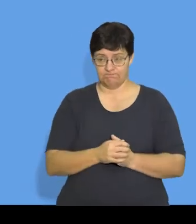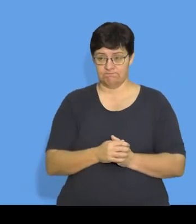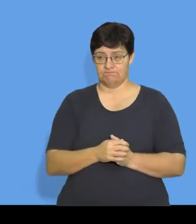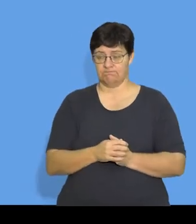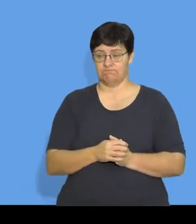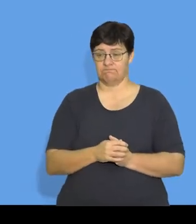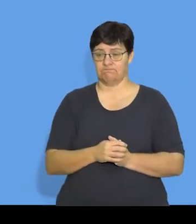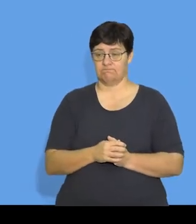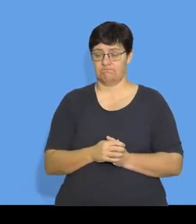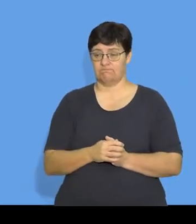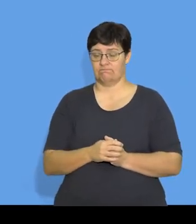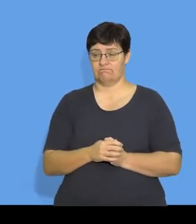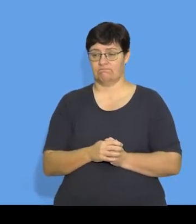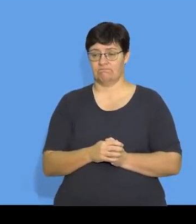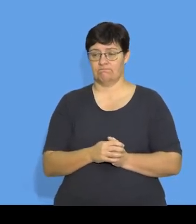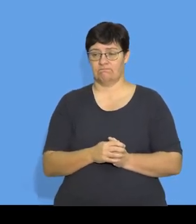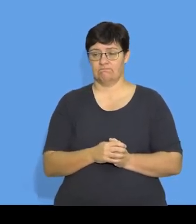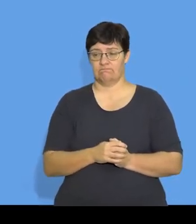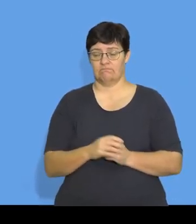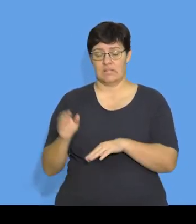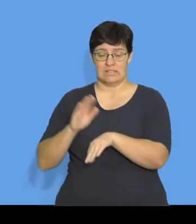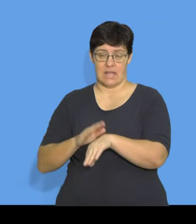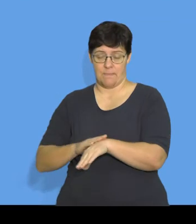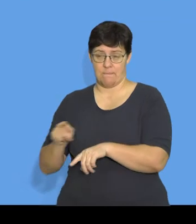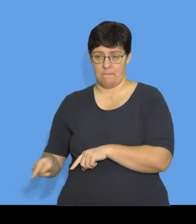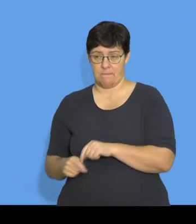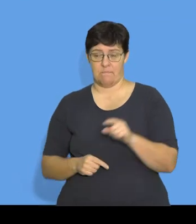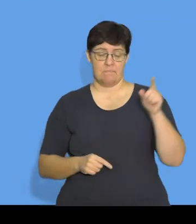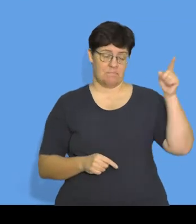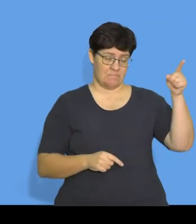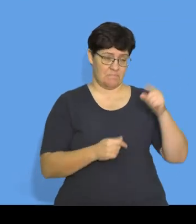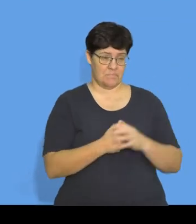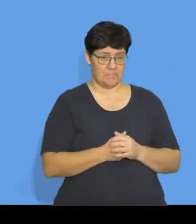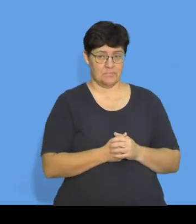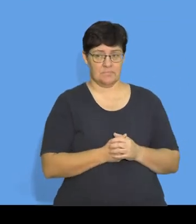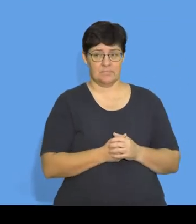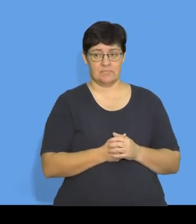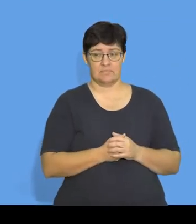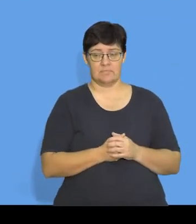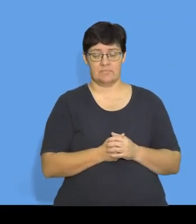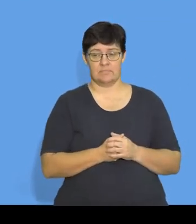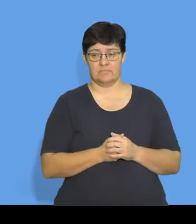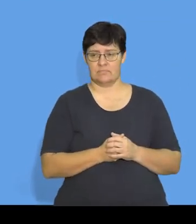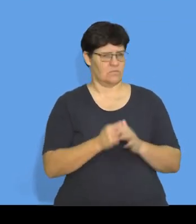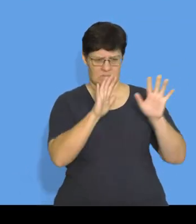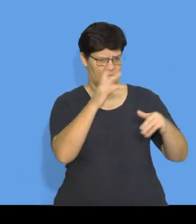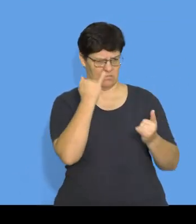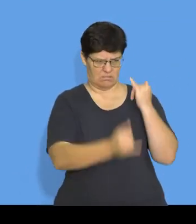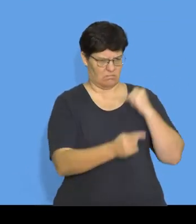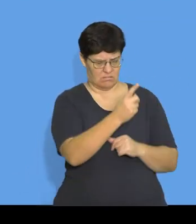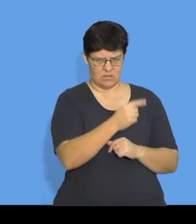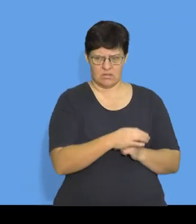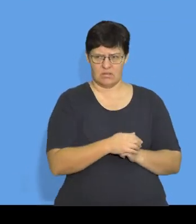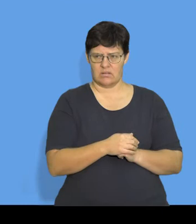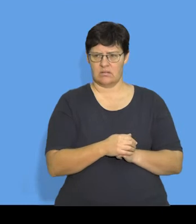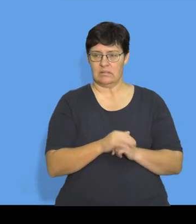And this is time. And no, that's not 10. I'm lying to you. This is